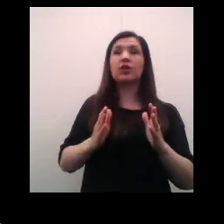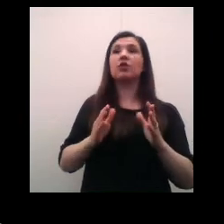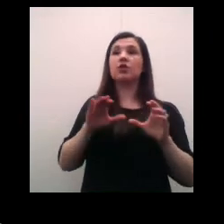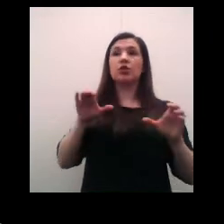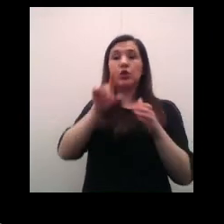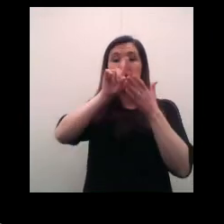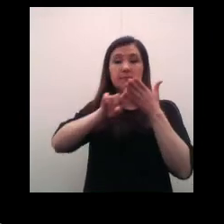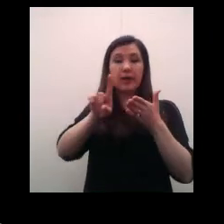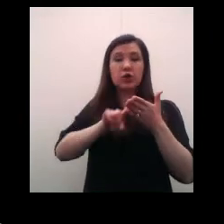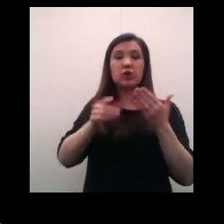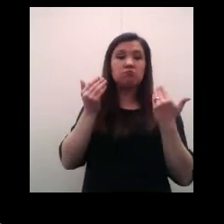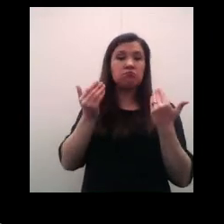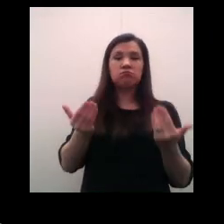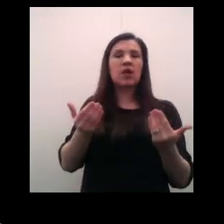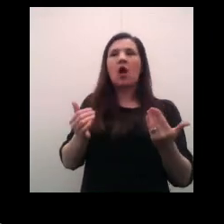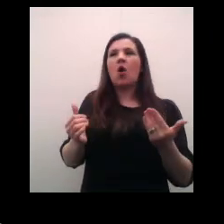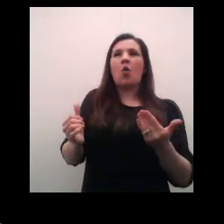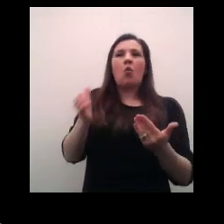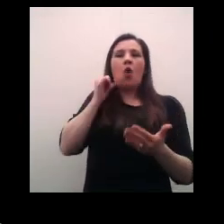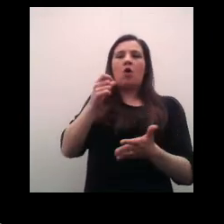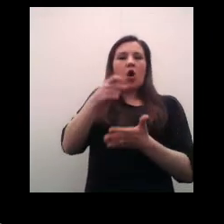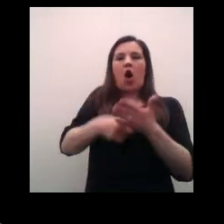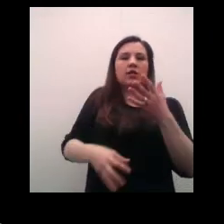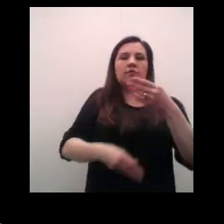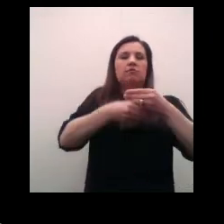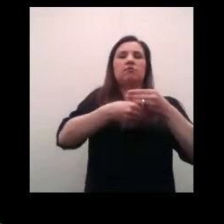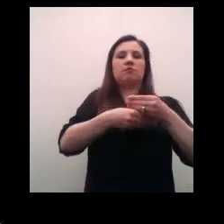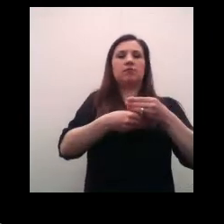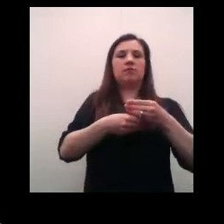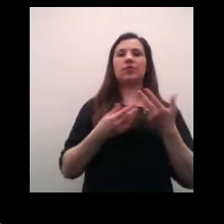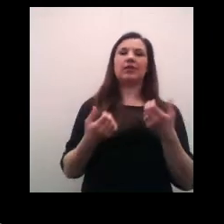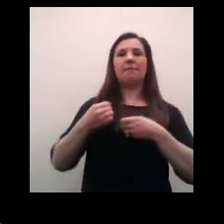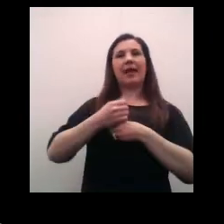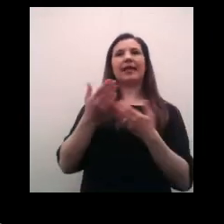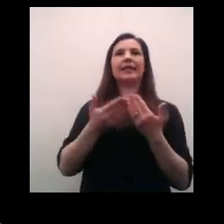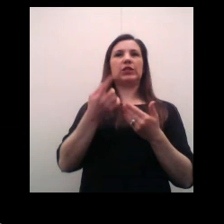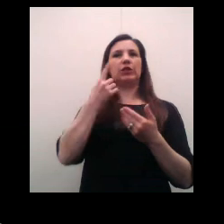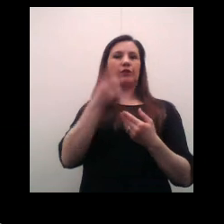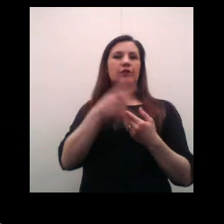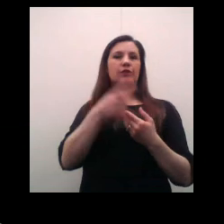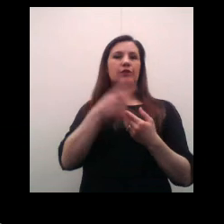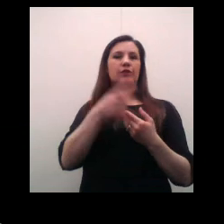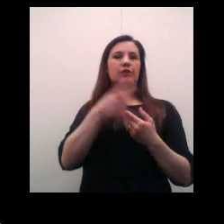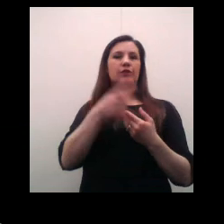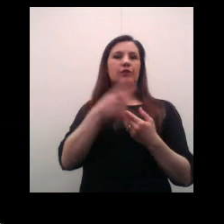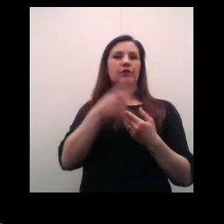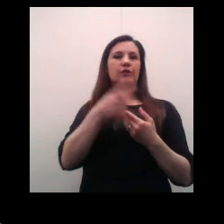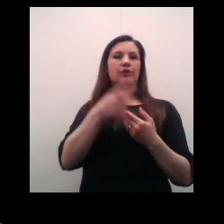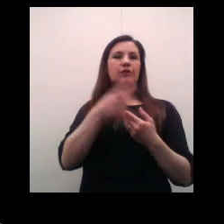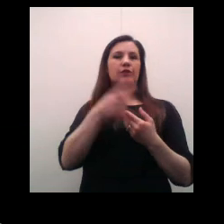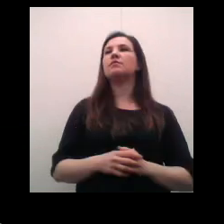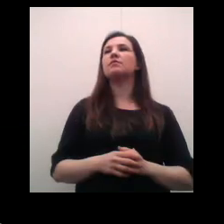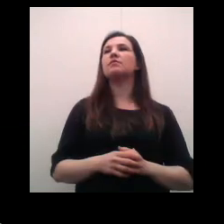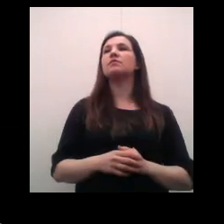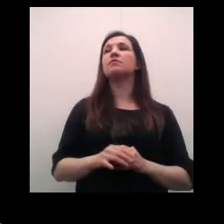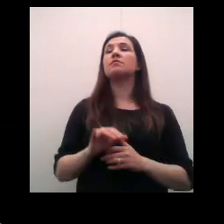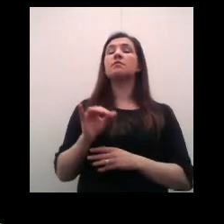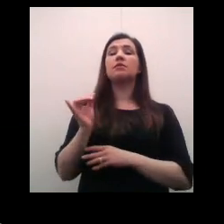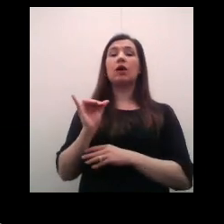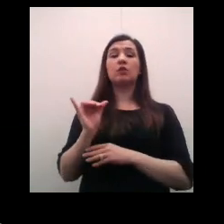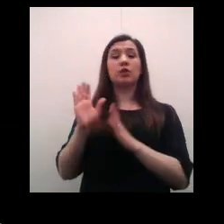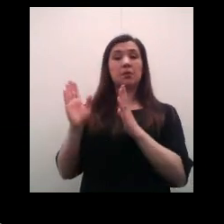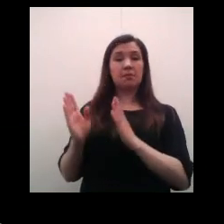their inspection, they won't incur that additional cost, so try to make it easier for people. Also, we have made a